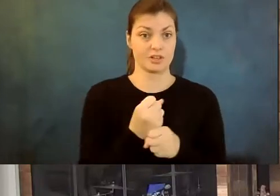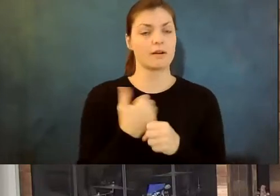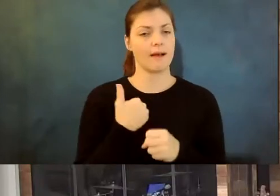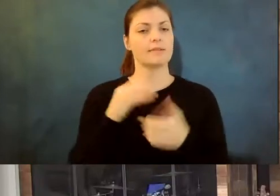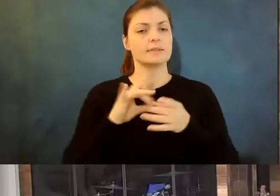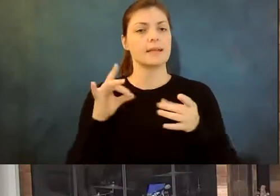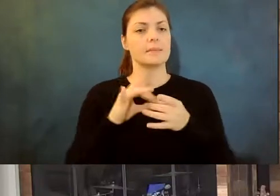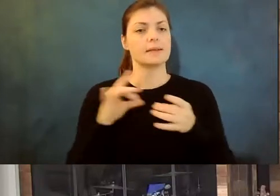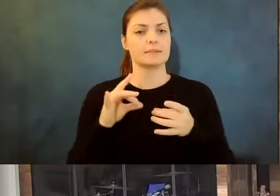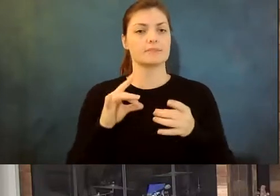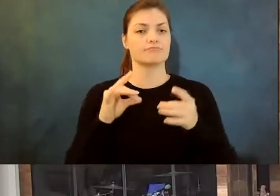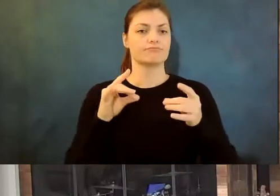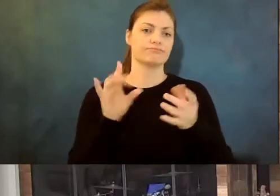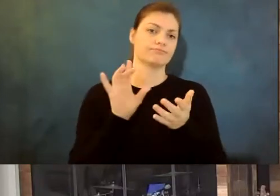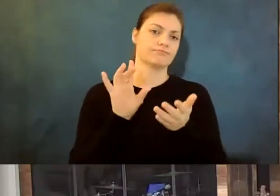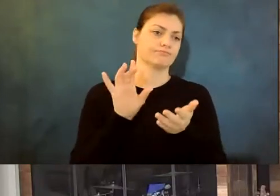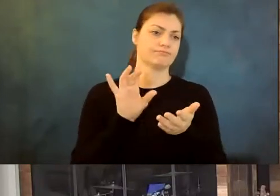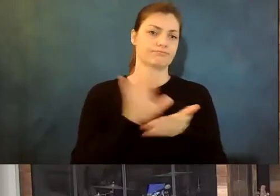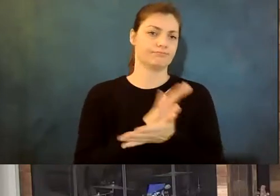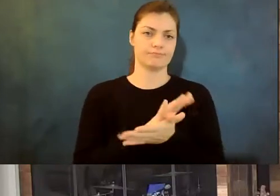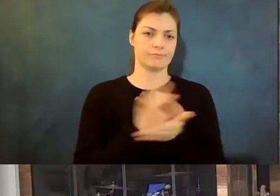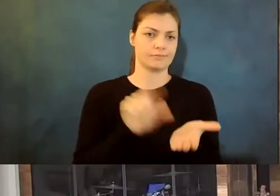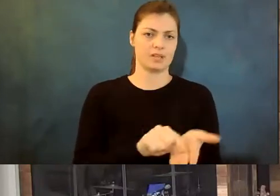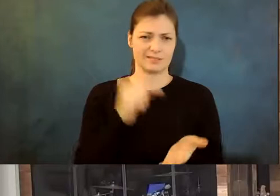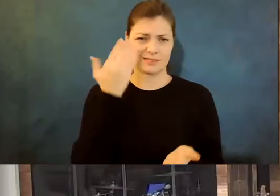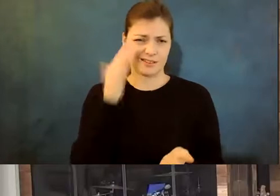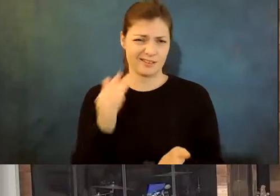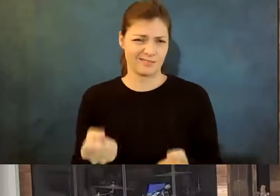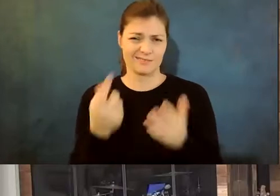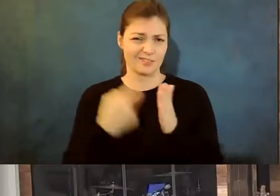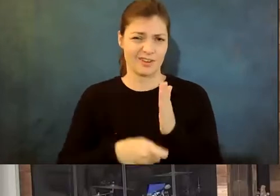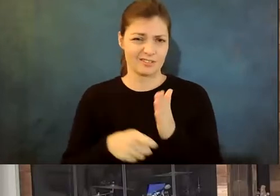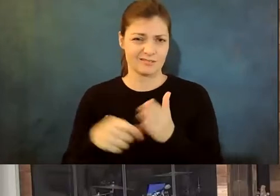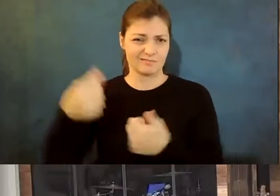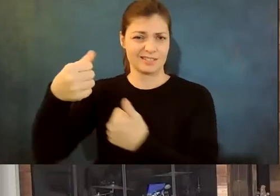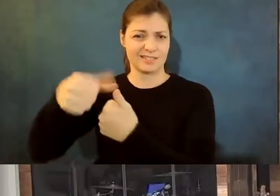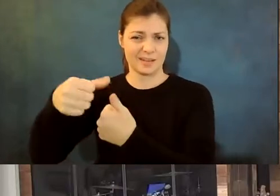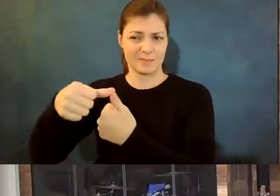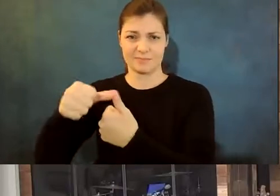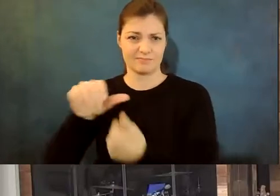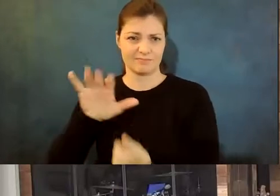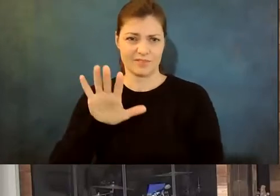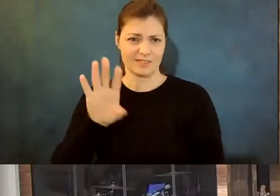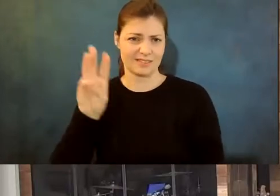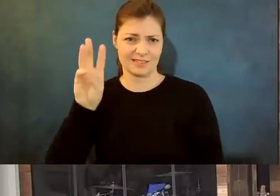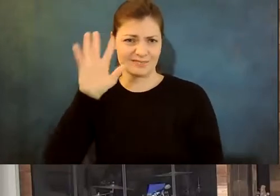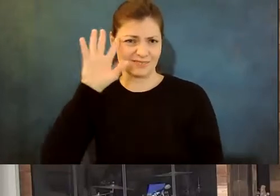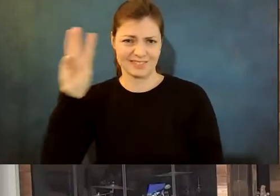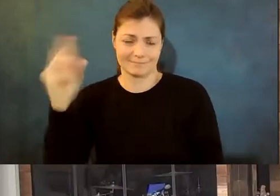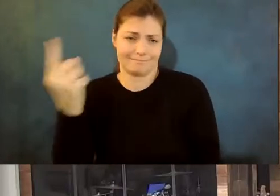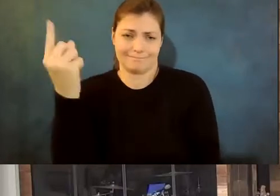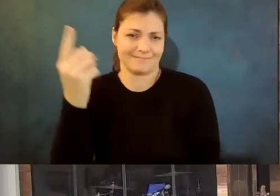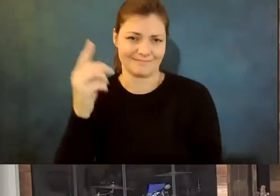there. I don't know how much stamps cost. Somebody told me 56 cents. Is that right? Somebody has to know. Nobody mails anything anymore.